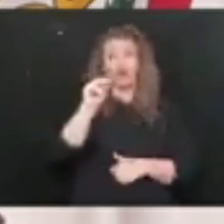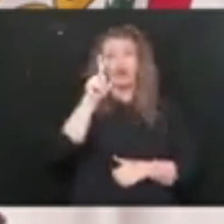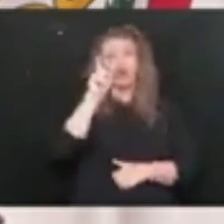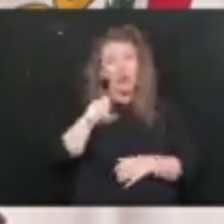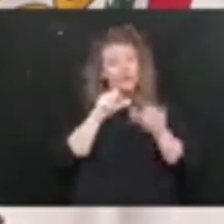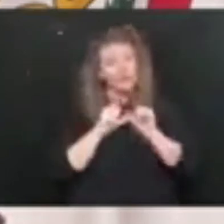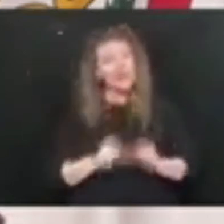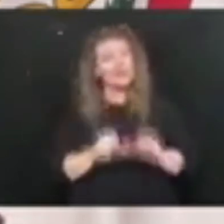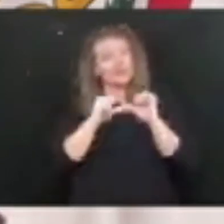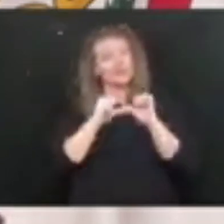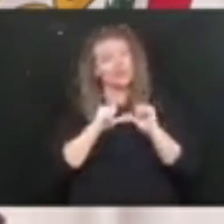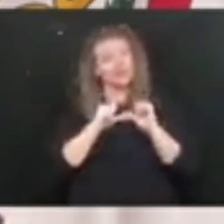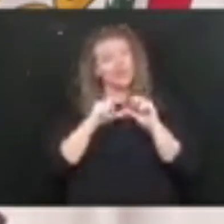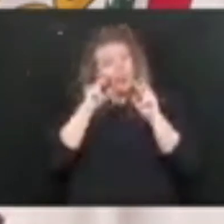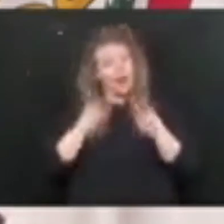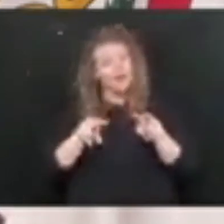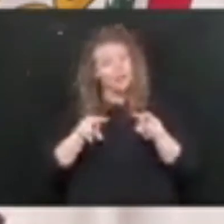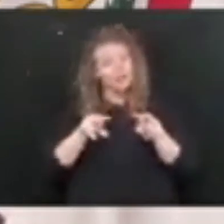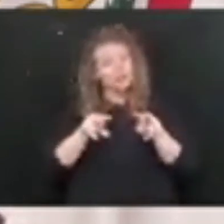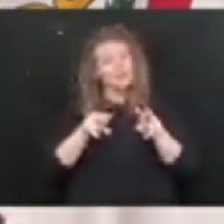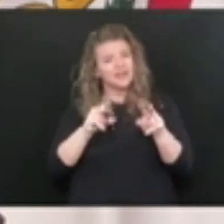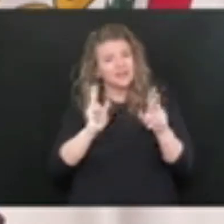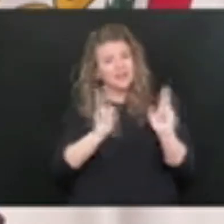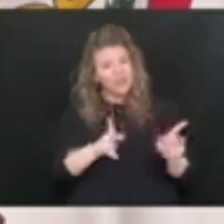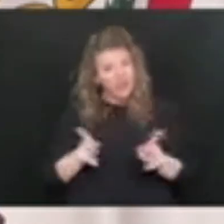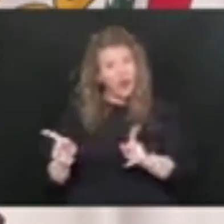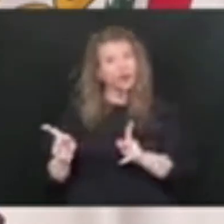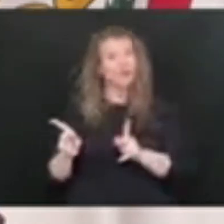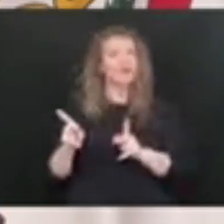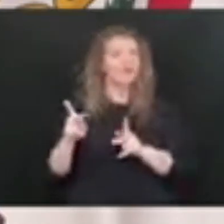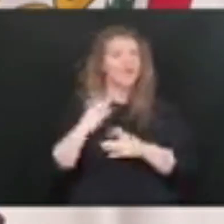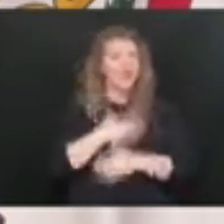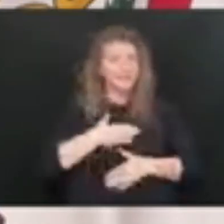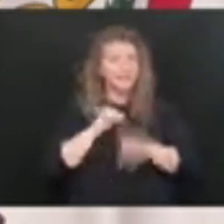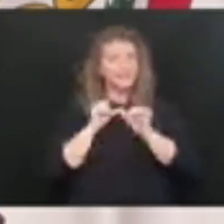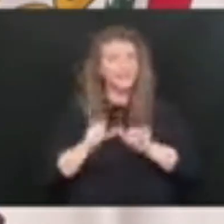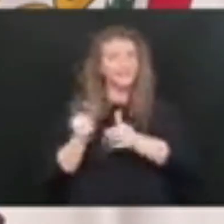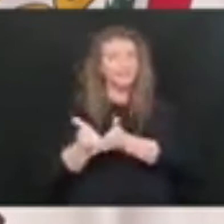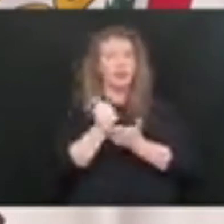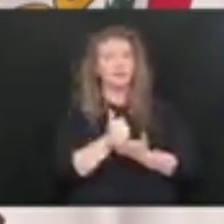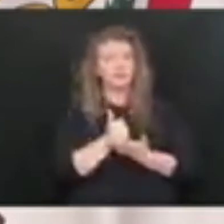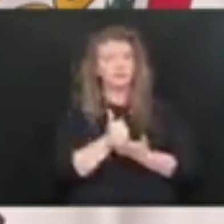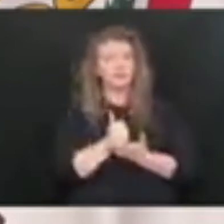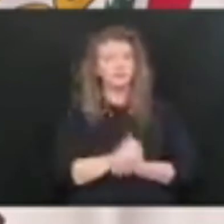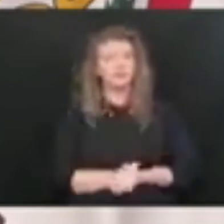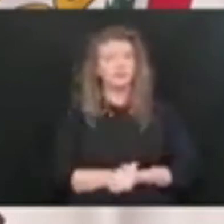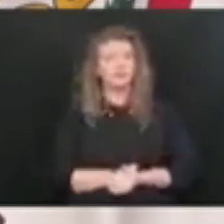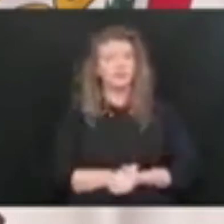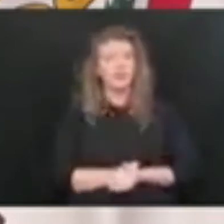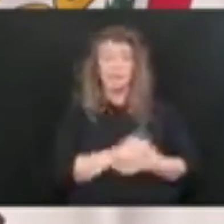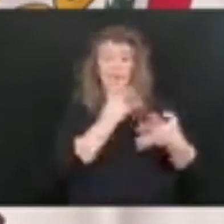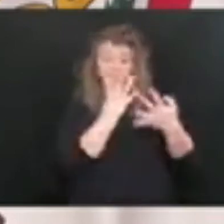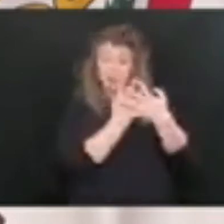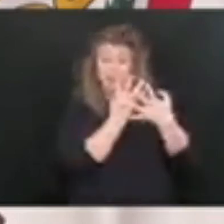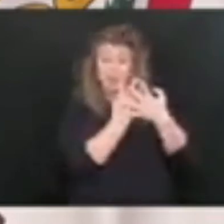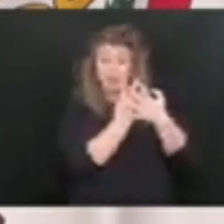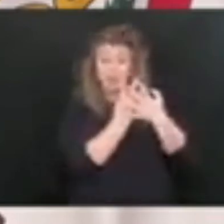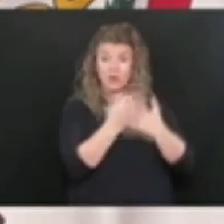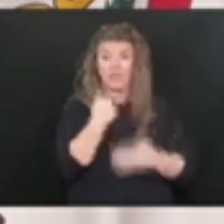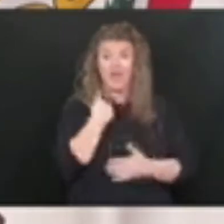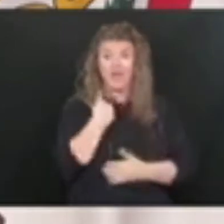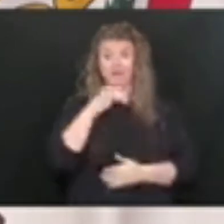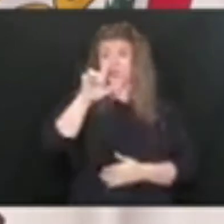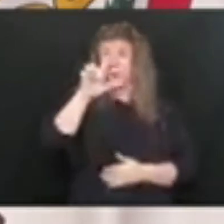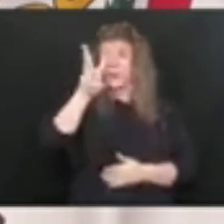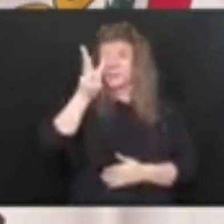toes. Please stay on your toes here, and please continue to help us. From a corrections update, we have